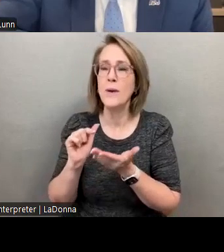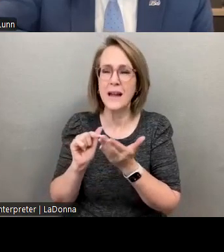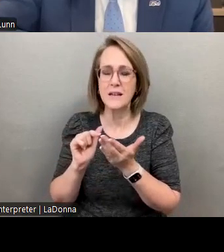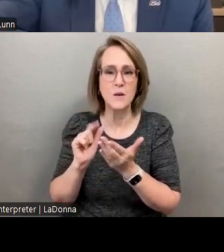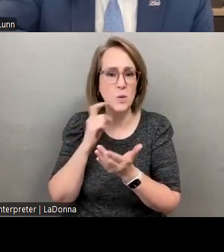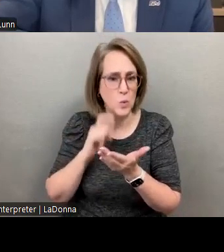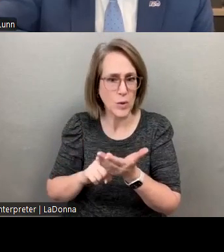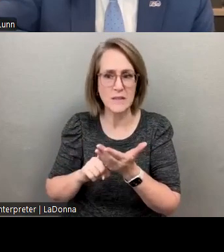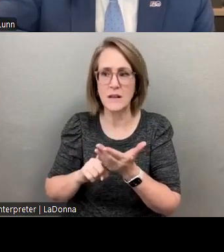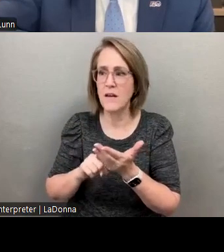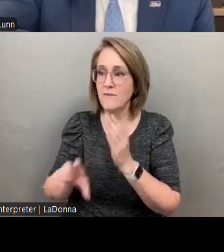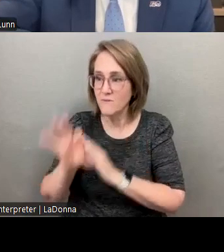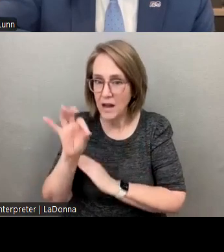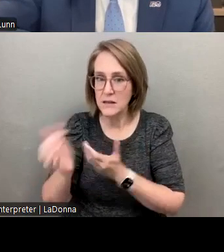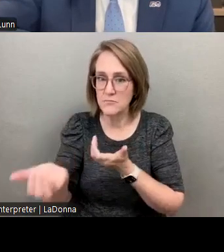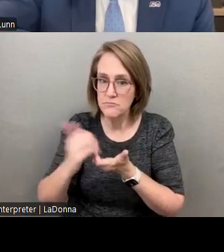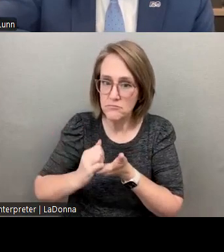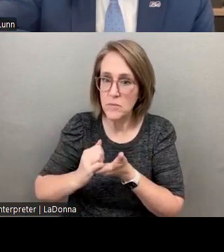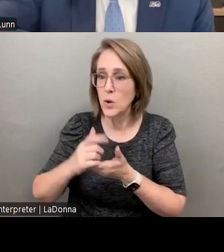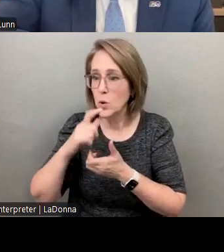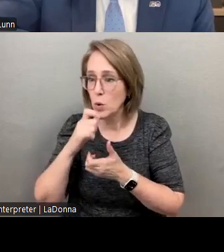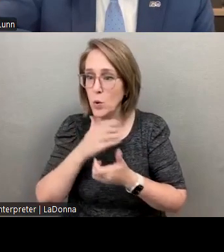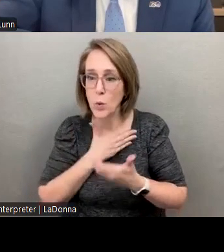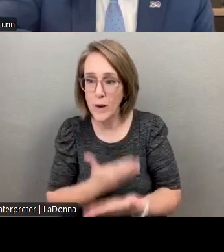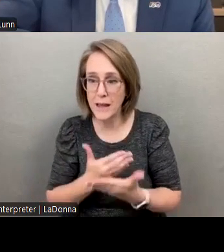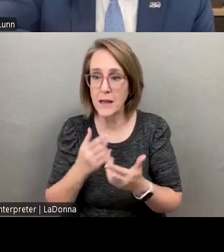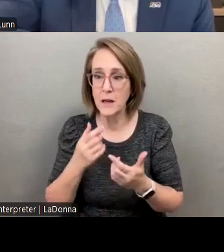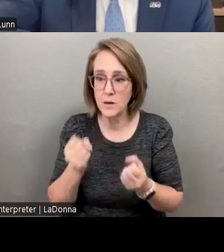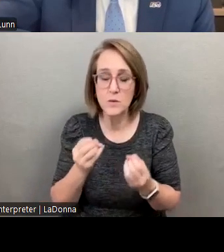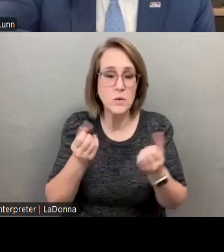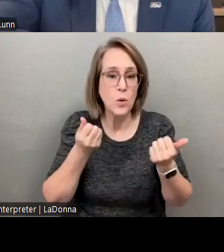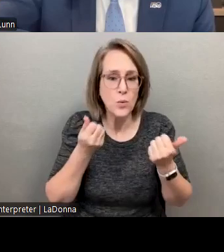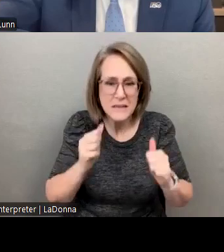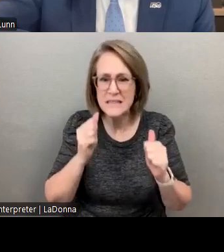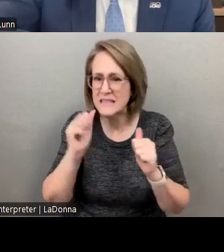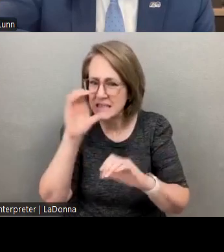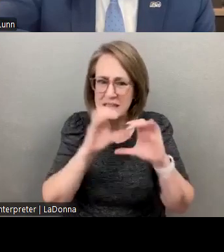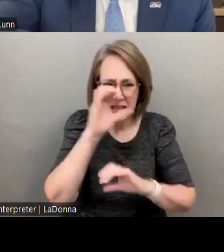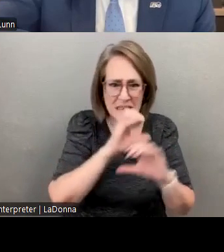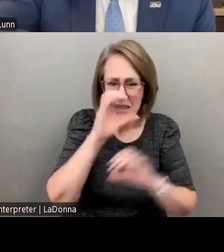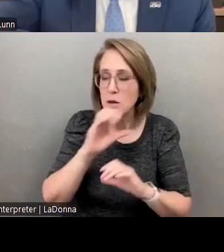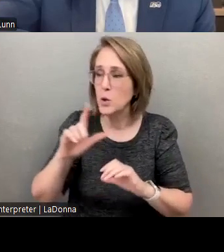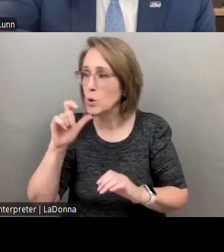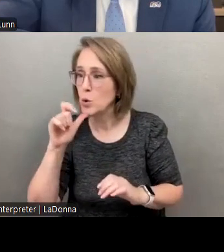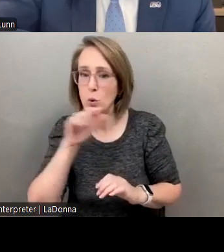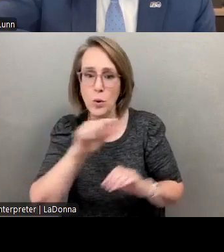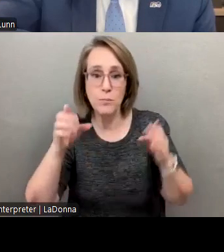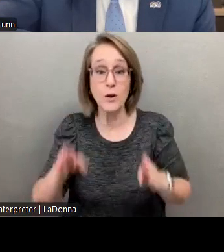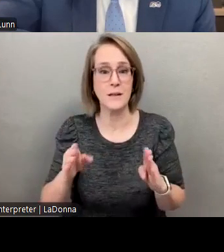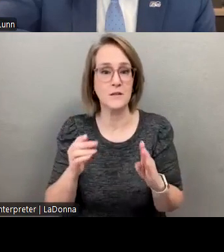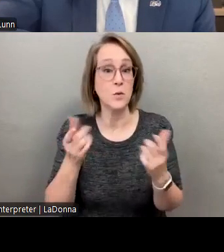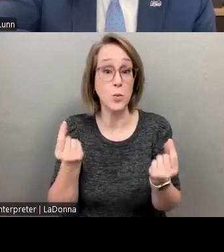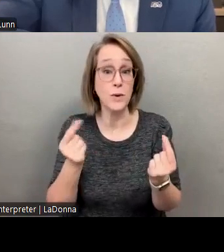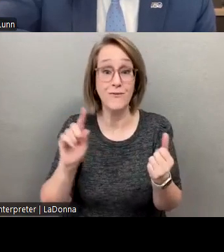those relationships and bringing on new grantees. So we spent a lot of time doing outreach and trying to explain